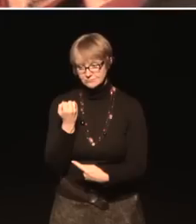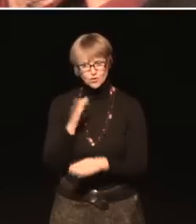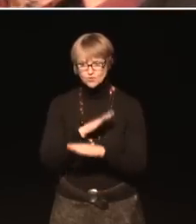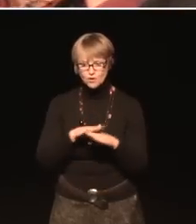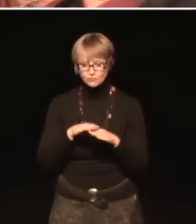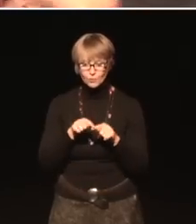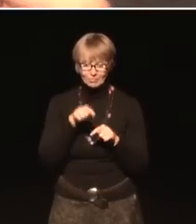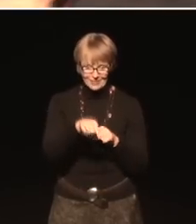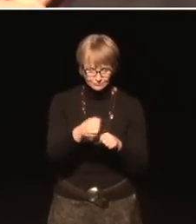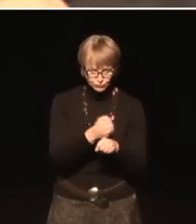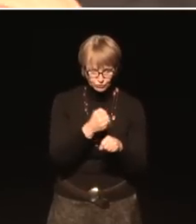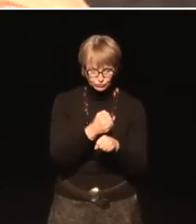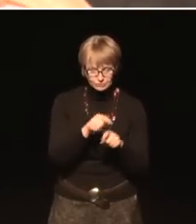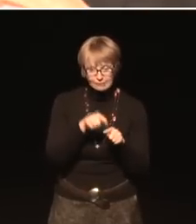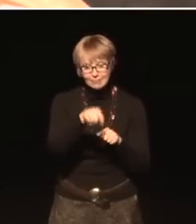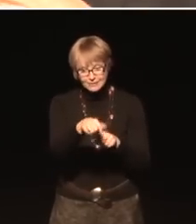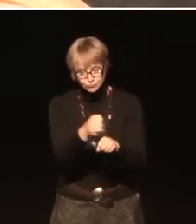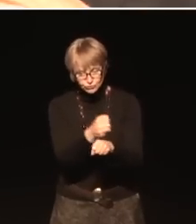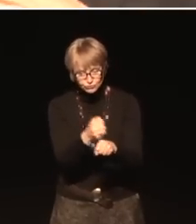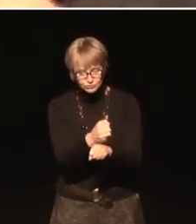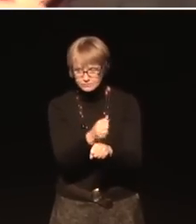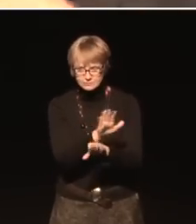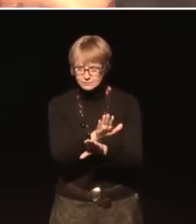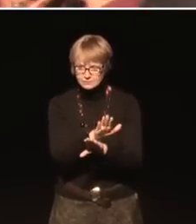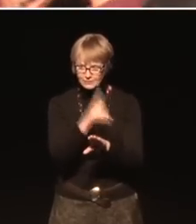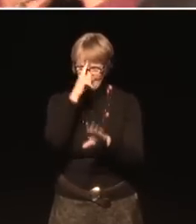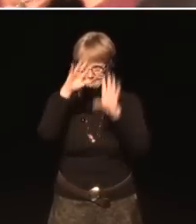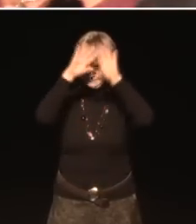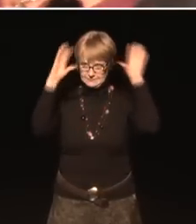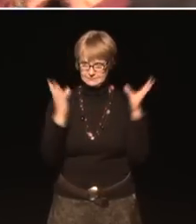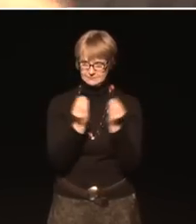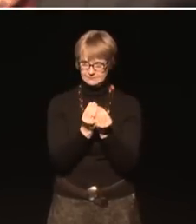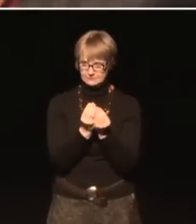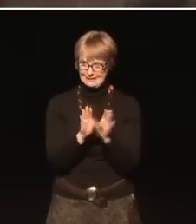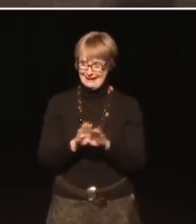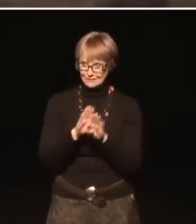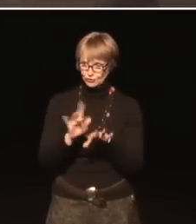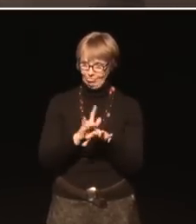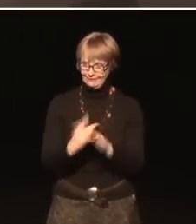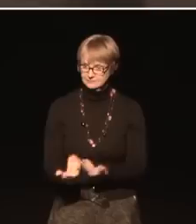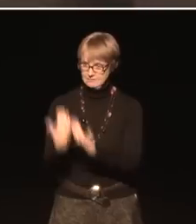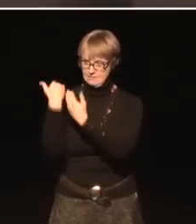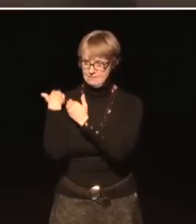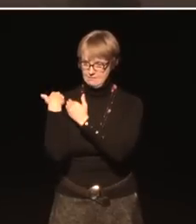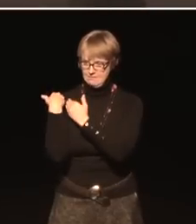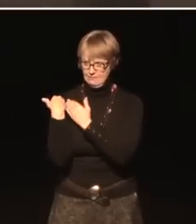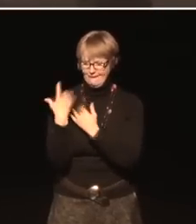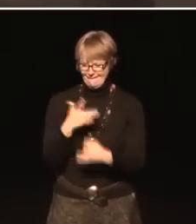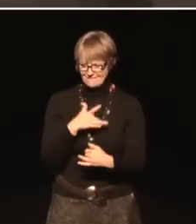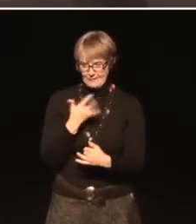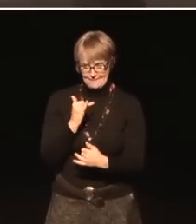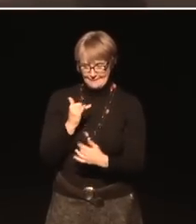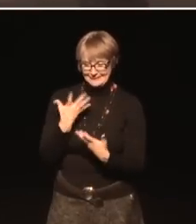this one, but in culturally, how do we? And kind of in terms of an organisation, how do we take that on? I think it's really about skilling up, actually.